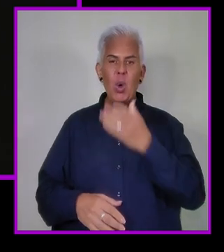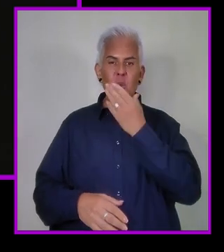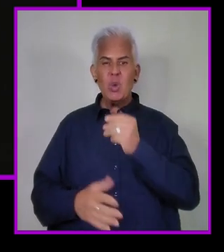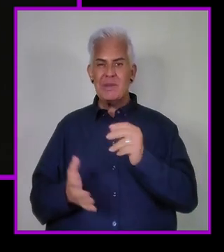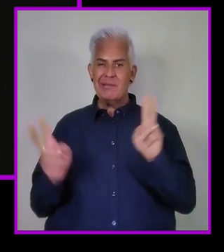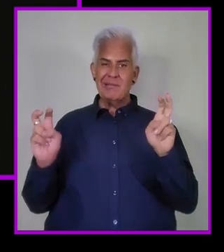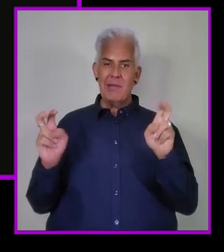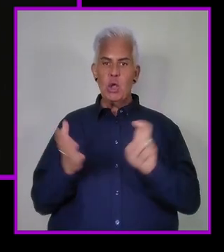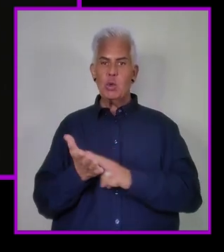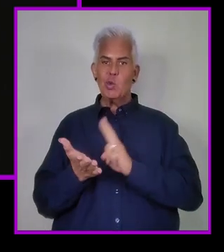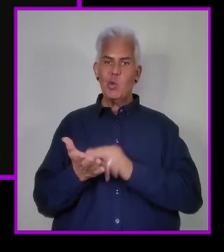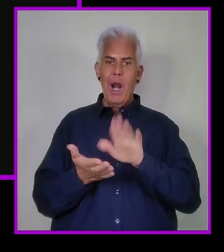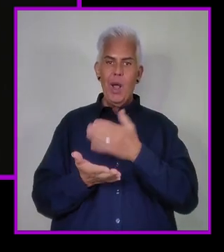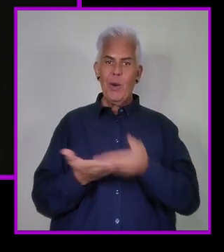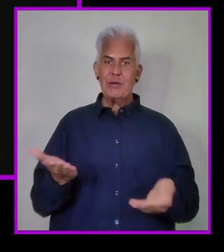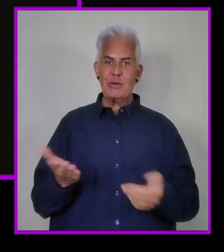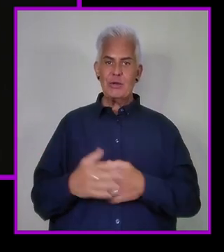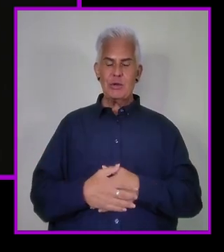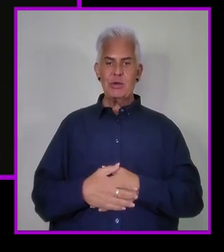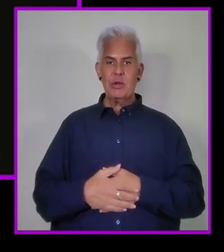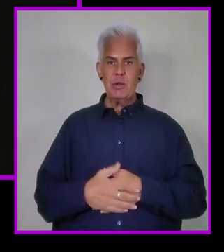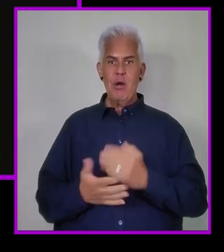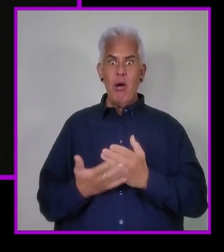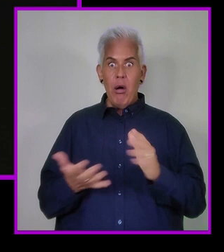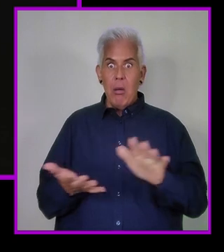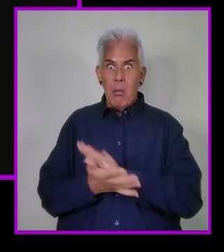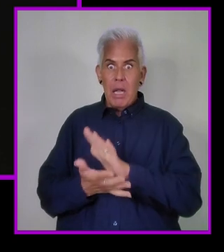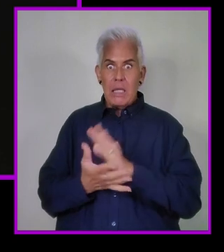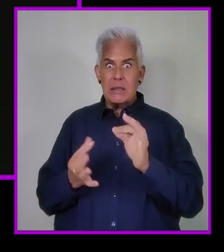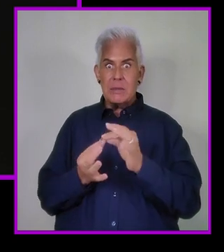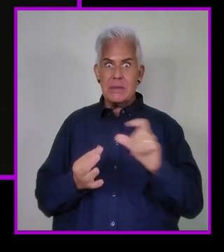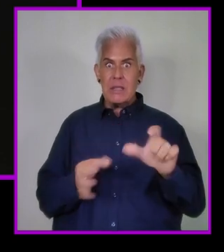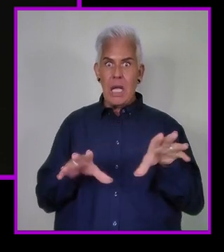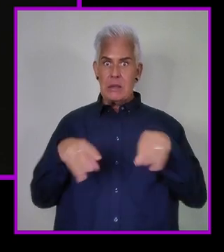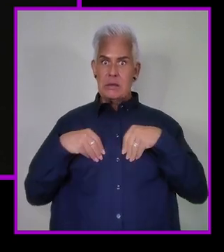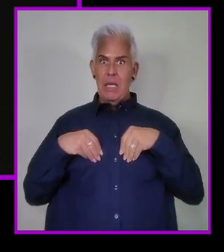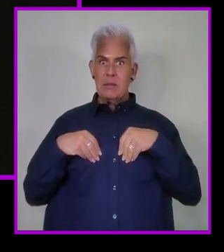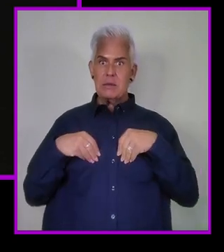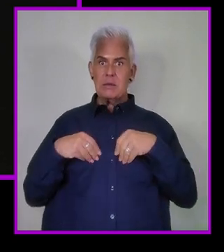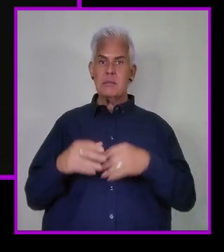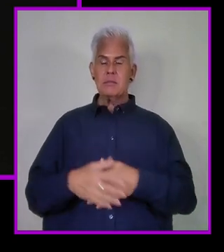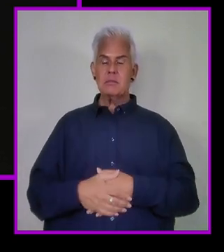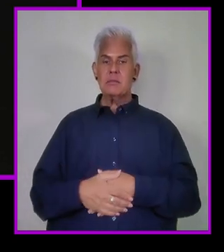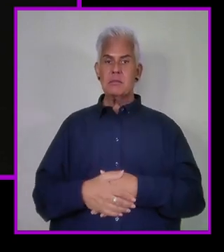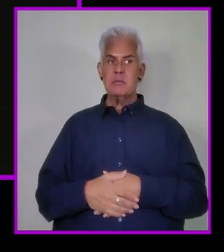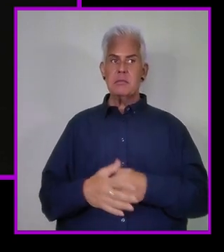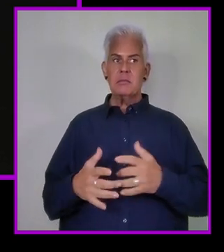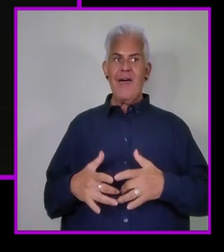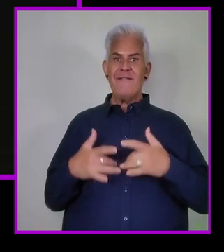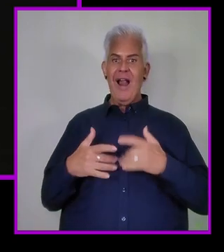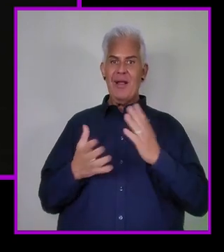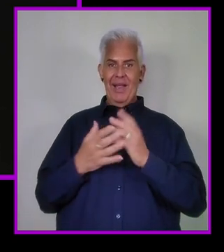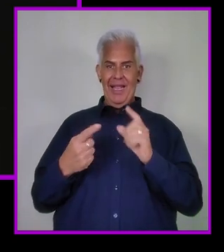neutral language. Mm-hmm. And I was really, really pleased that the BBC let me put that episode out. I felt like I'd come